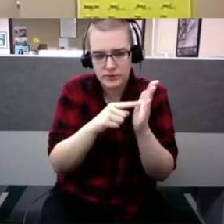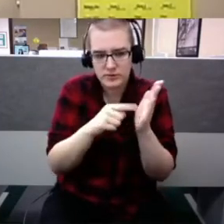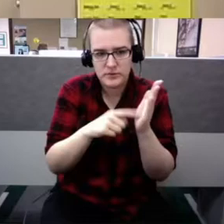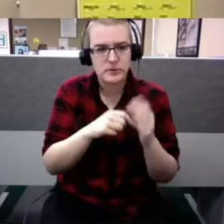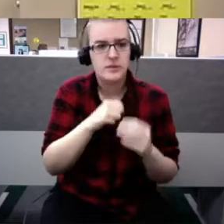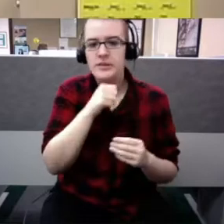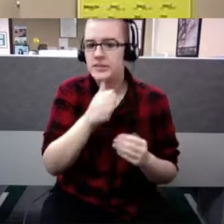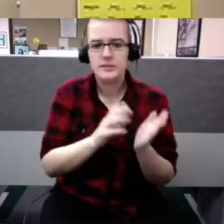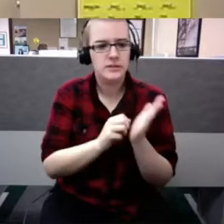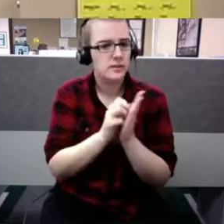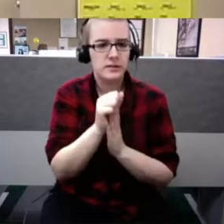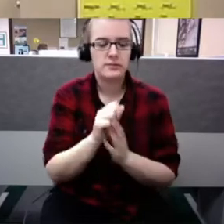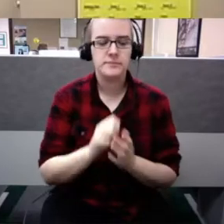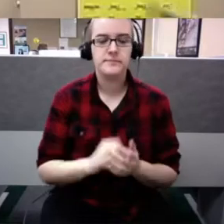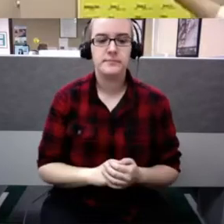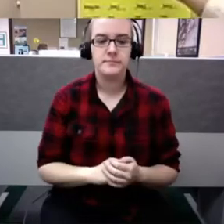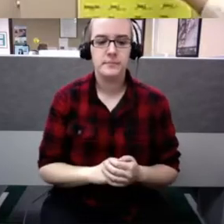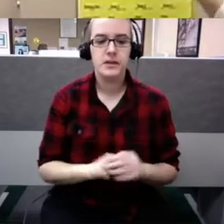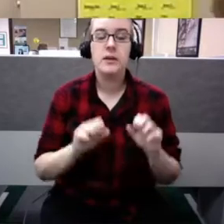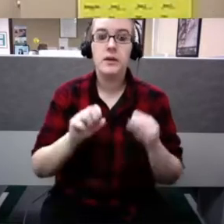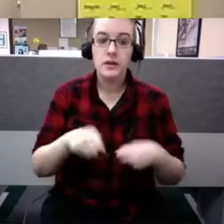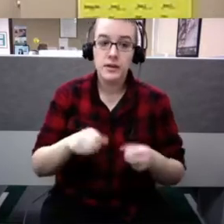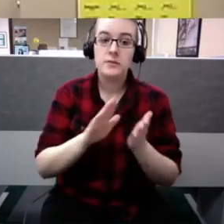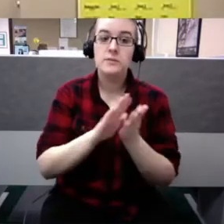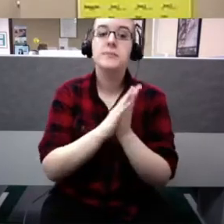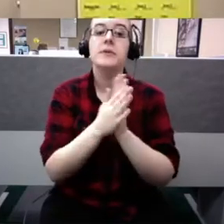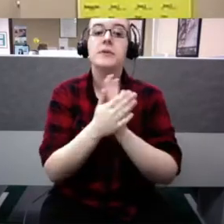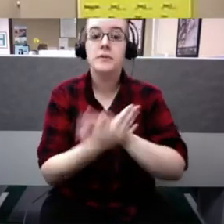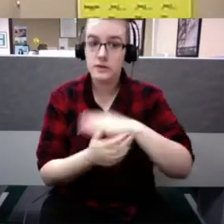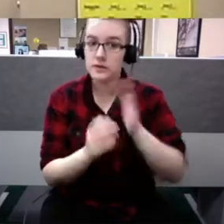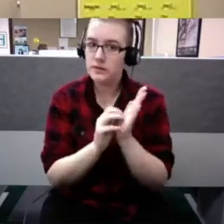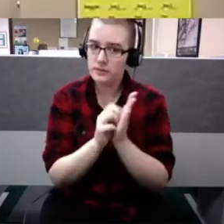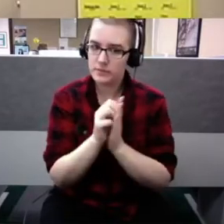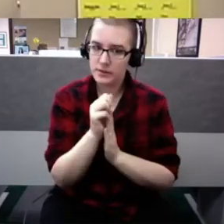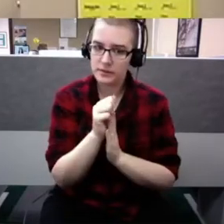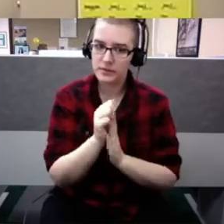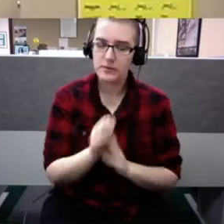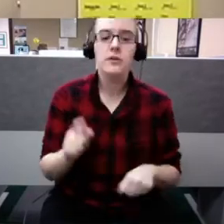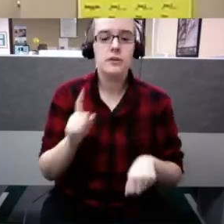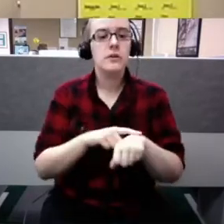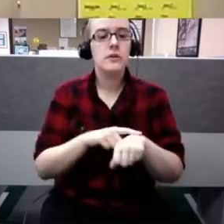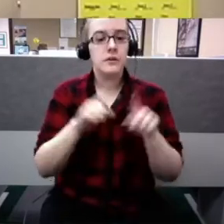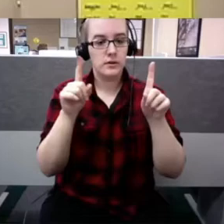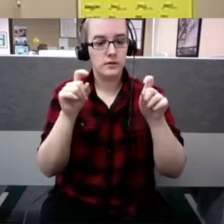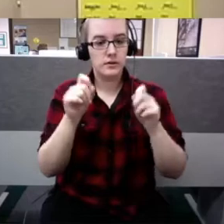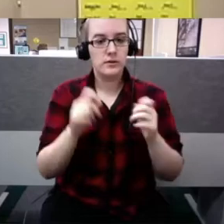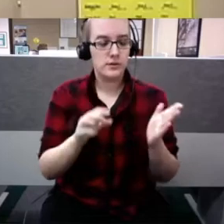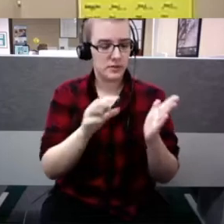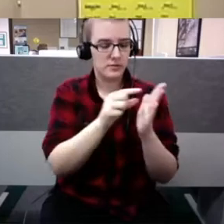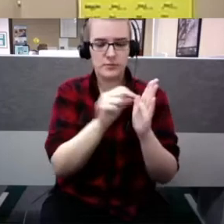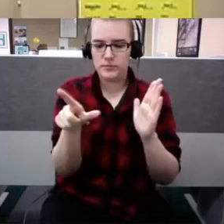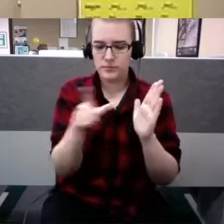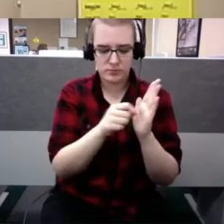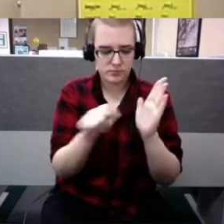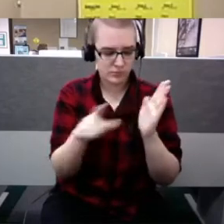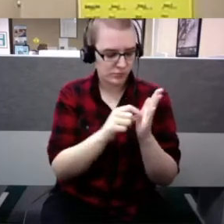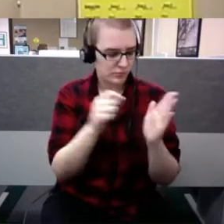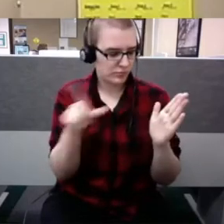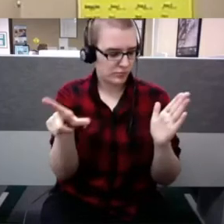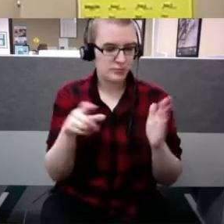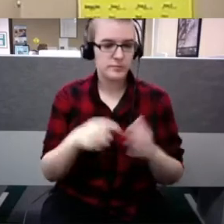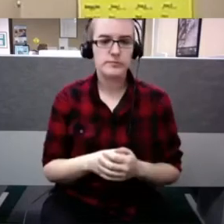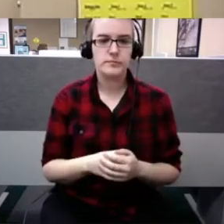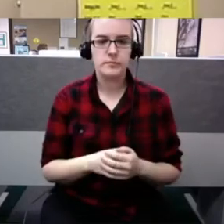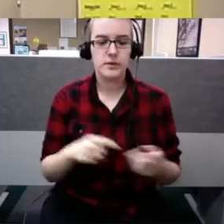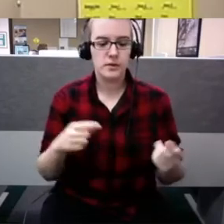themselves are not a cancerous growth. They can be a precancerous condition. At that time, the doctor will remove them. There is no